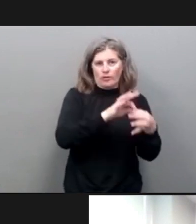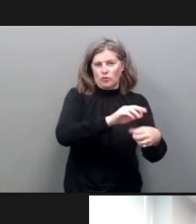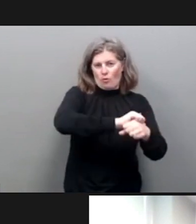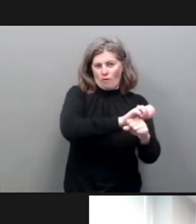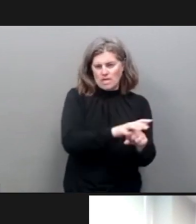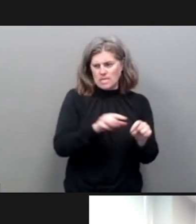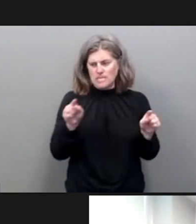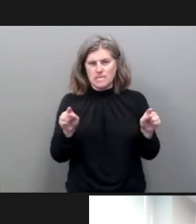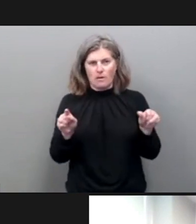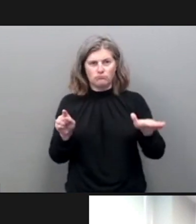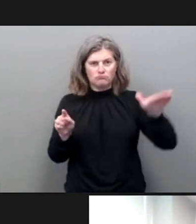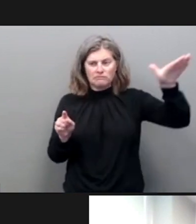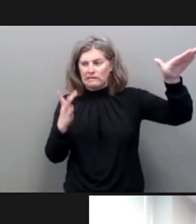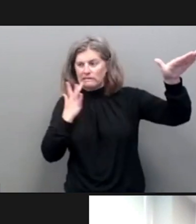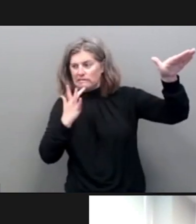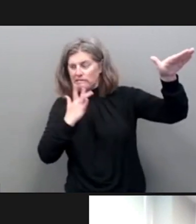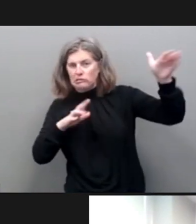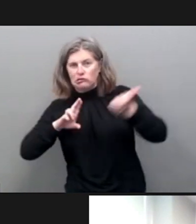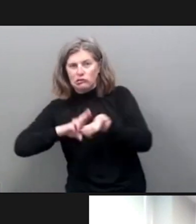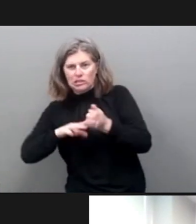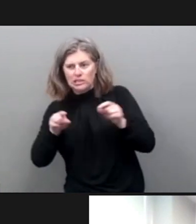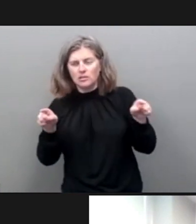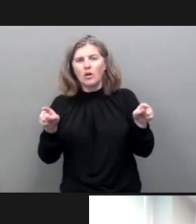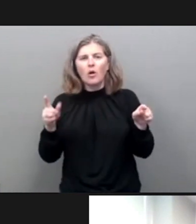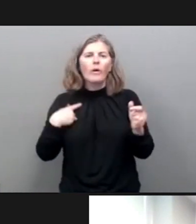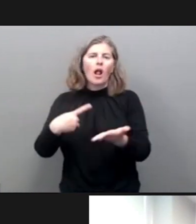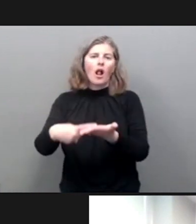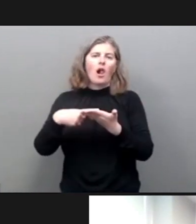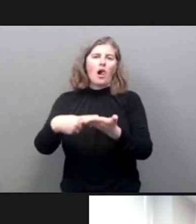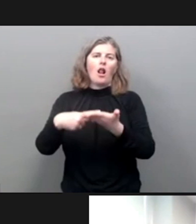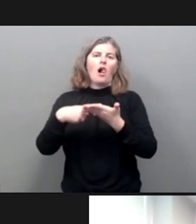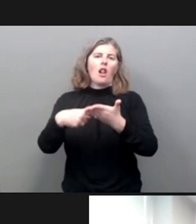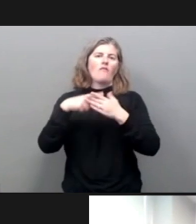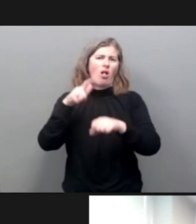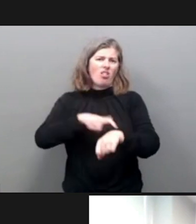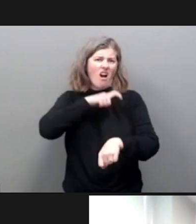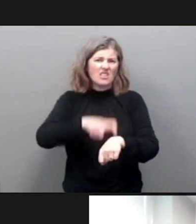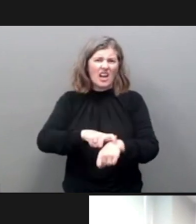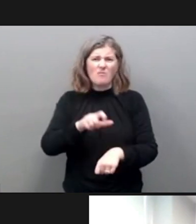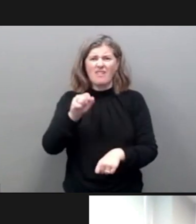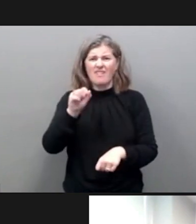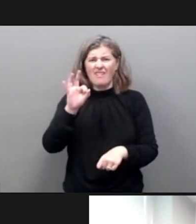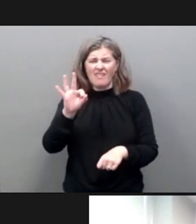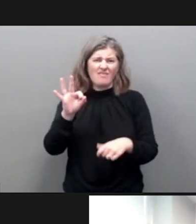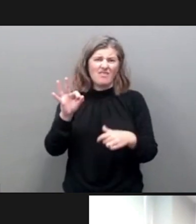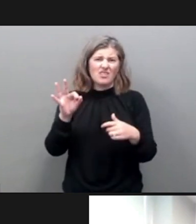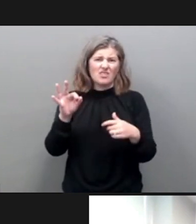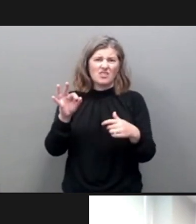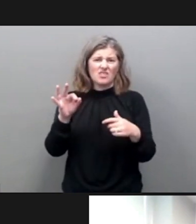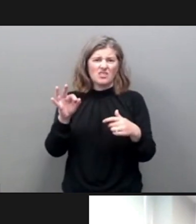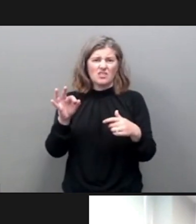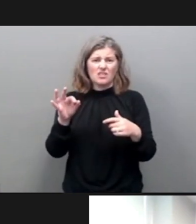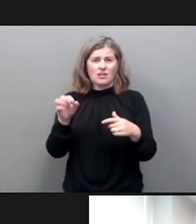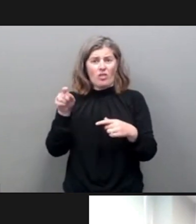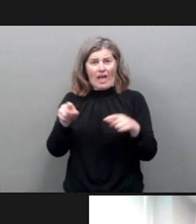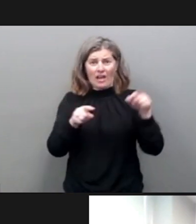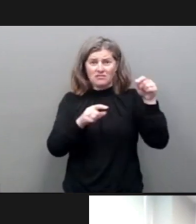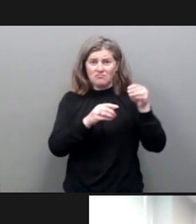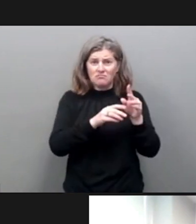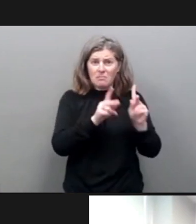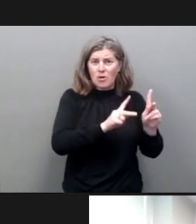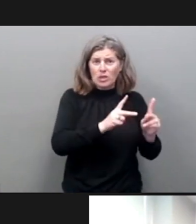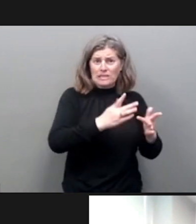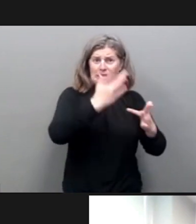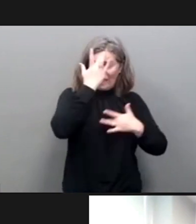that we could talk for a long time about whether this very large number of very sick people who don't have